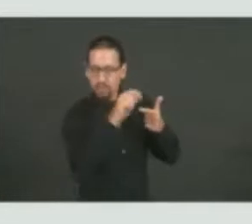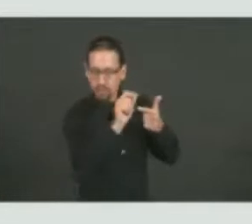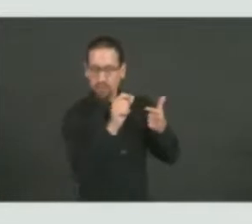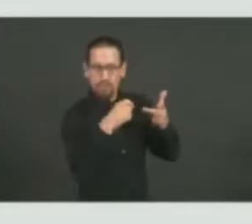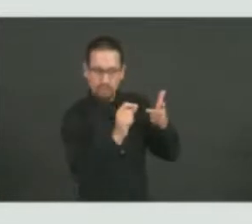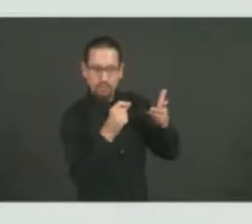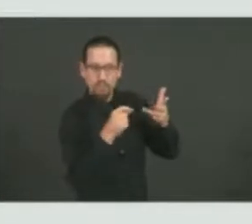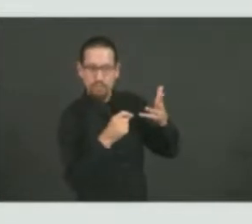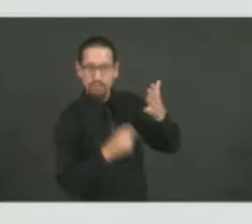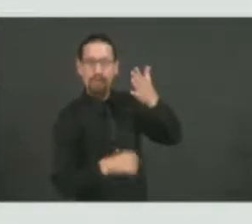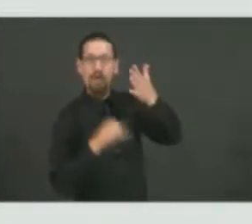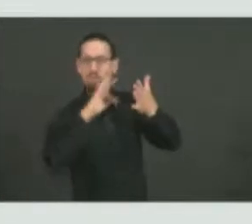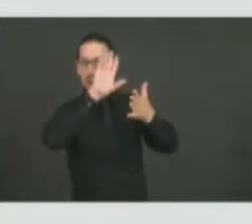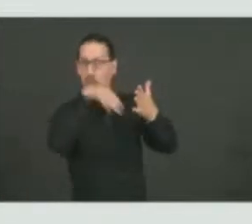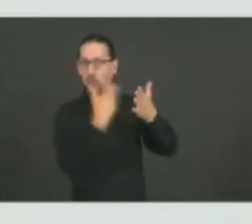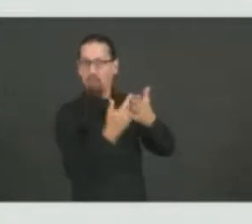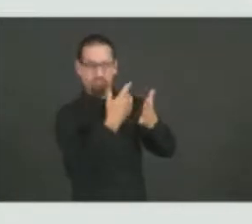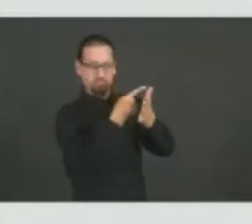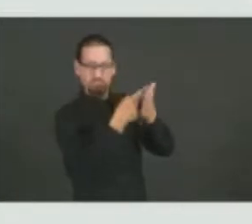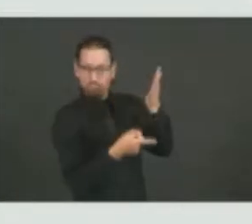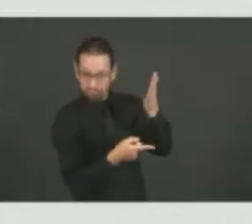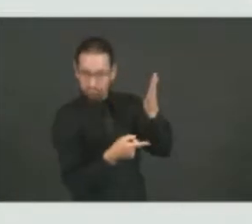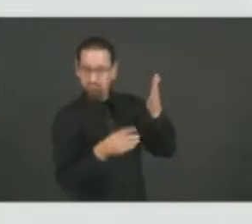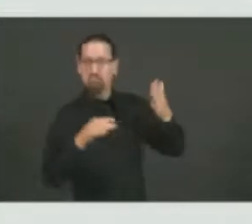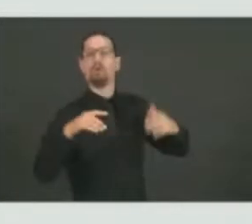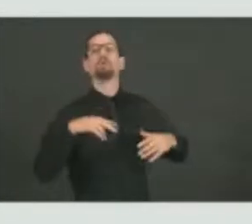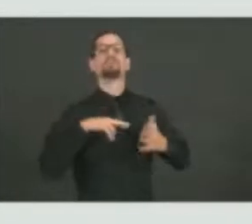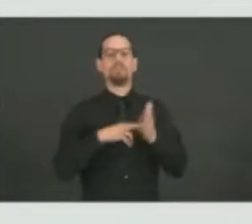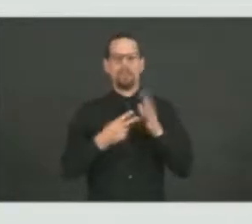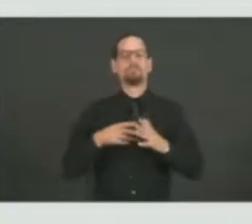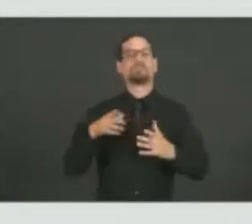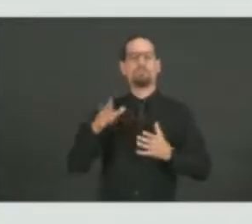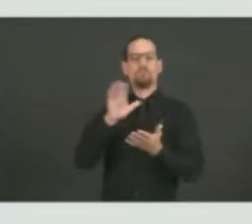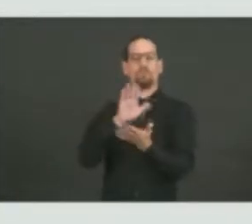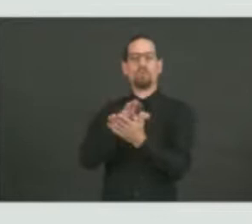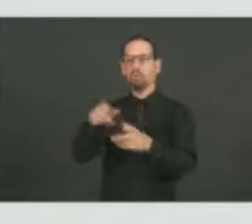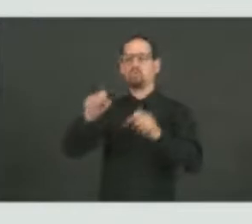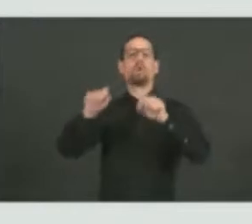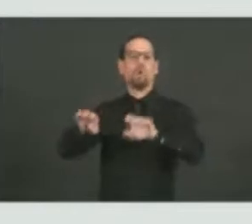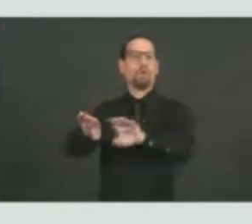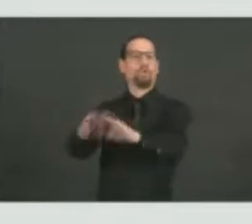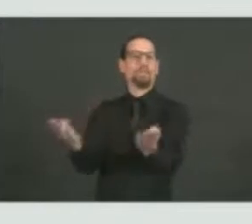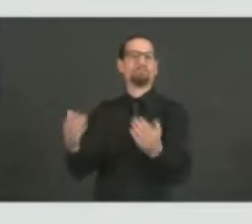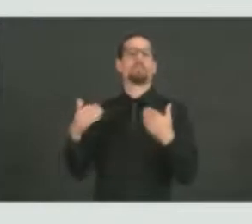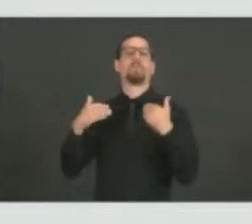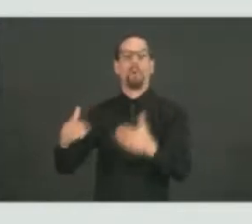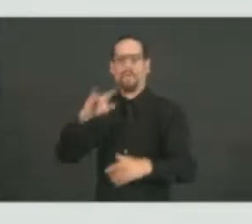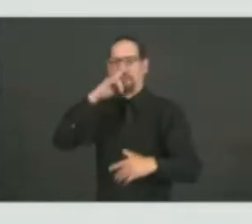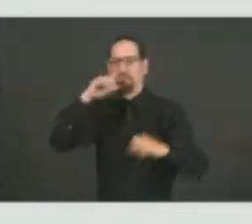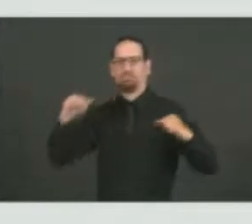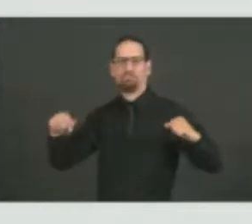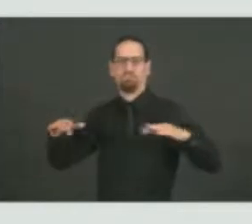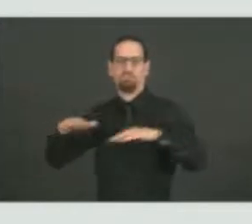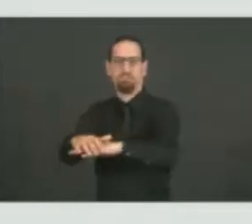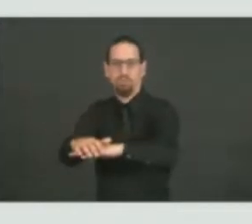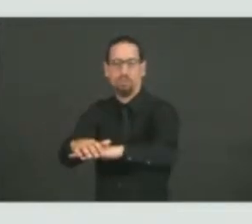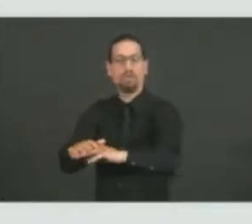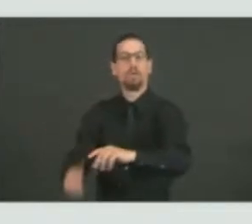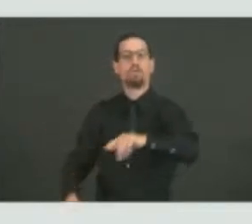yes, it is safe for children in this particular school district to return to school in